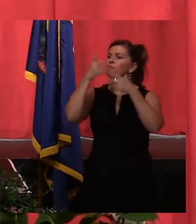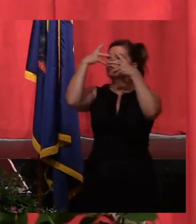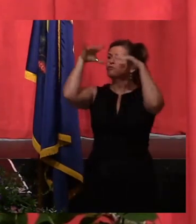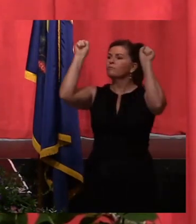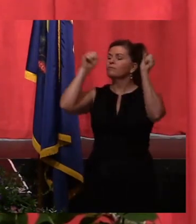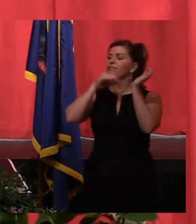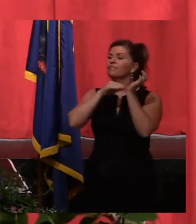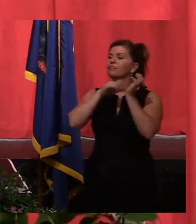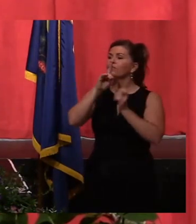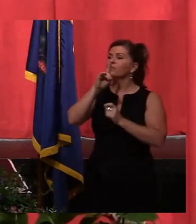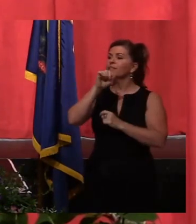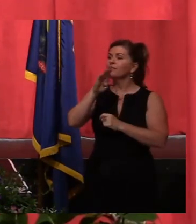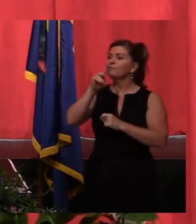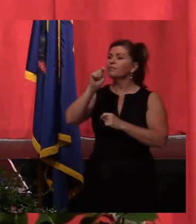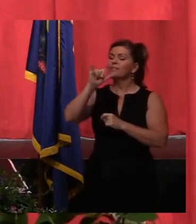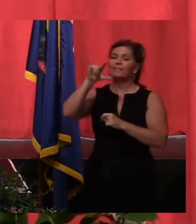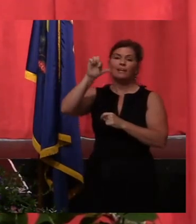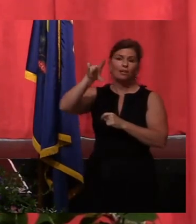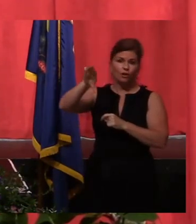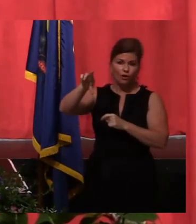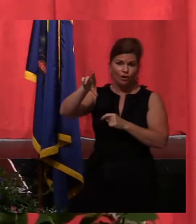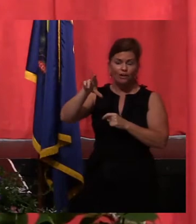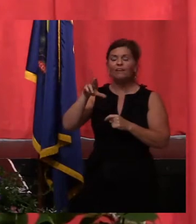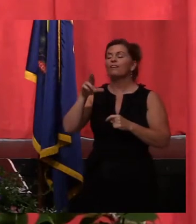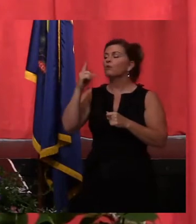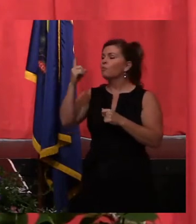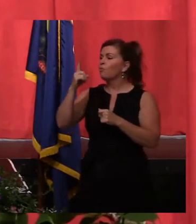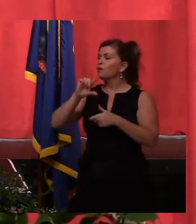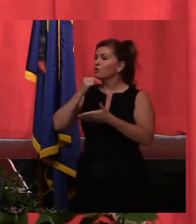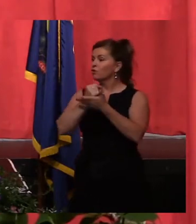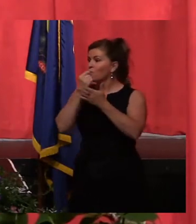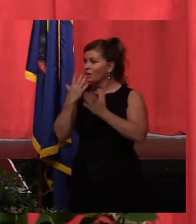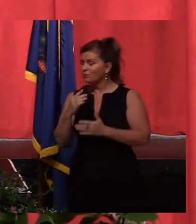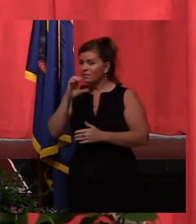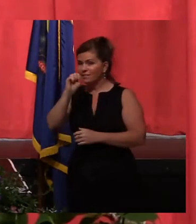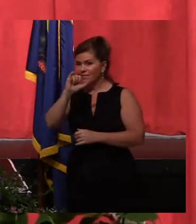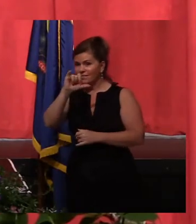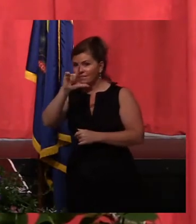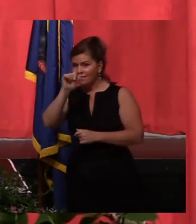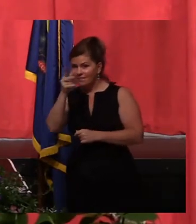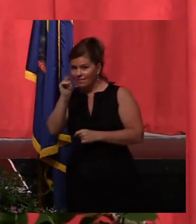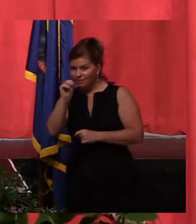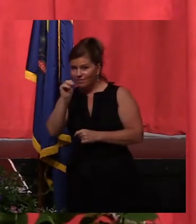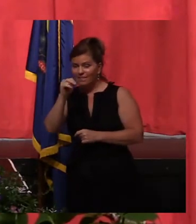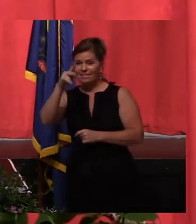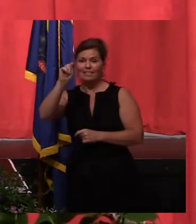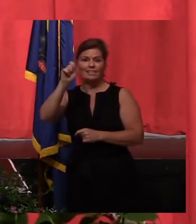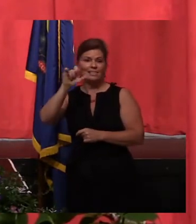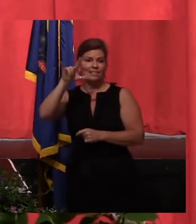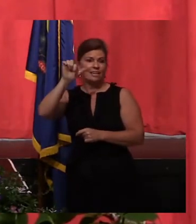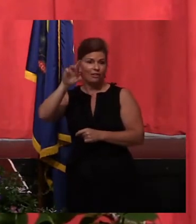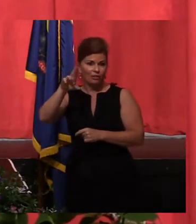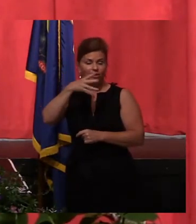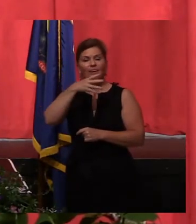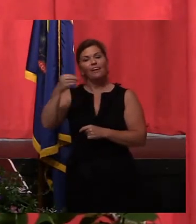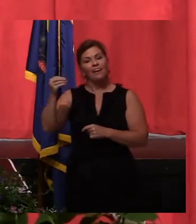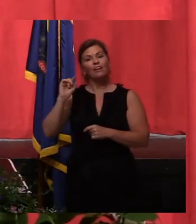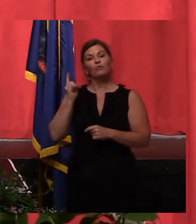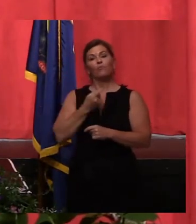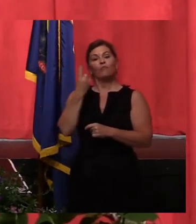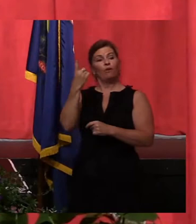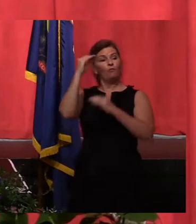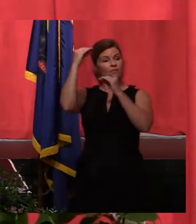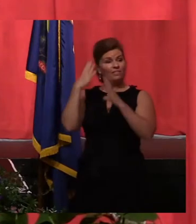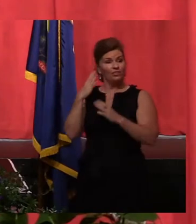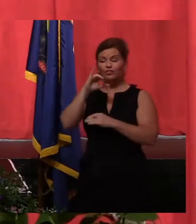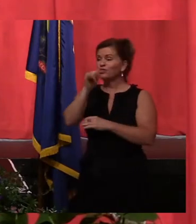Dr. Deborah Taylor, one of our graduates, Sylvan Williams, and our featured speaker, one of our own educators, Jen